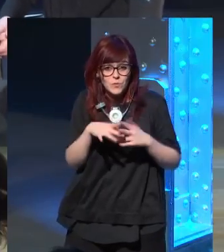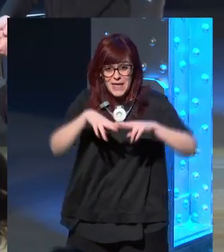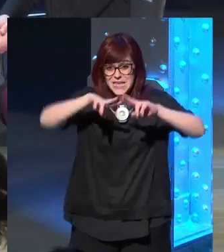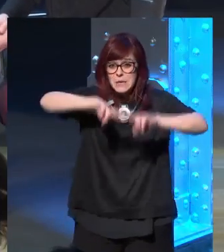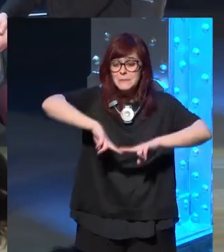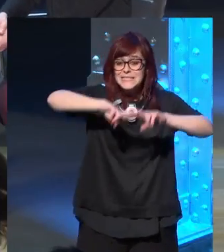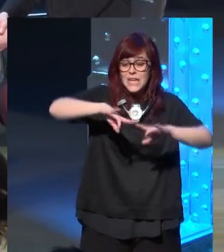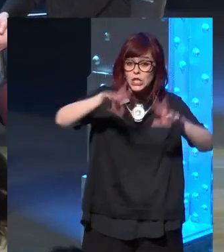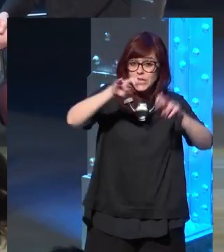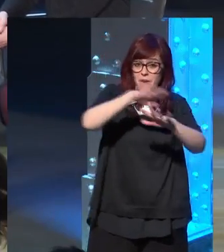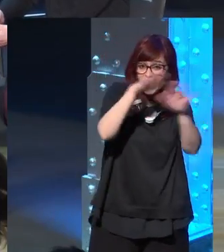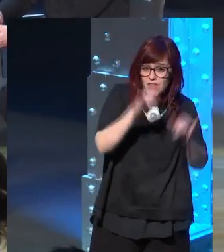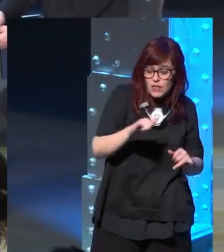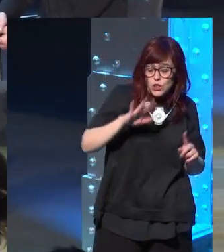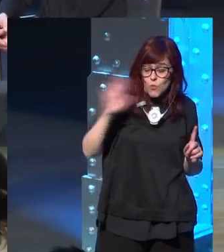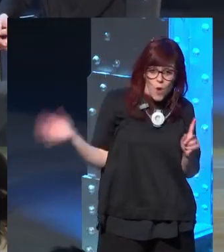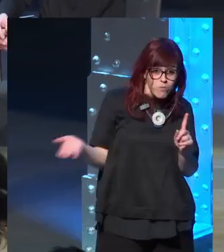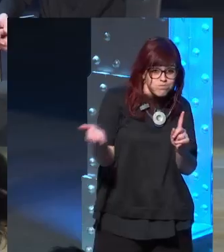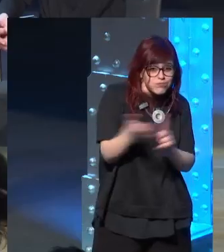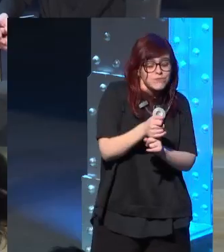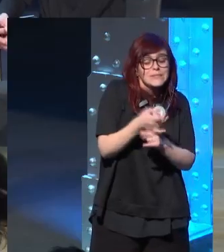your social connections.